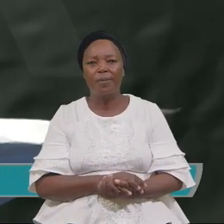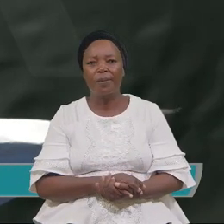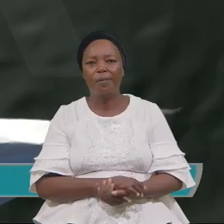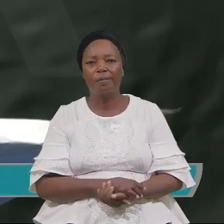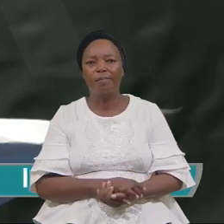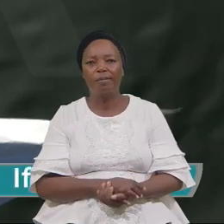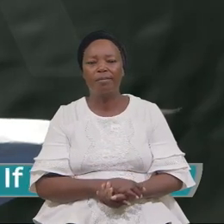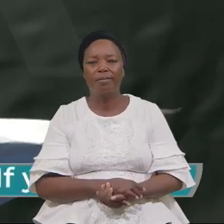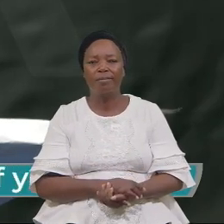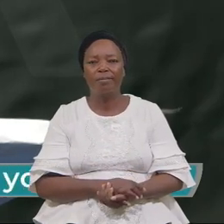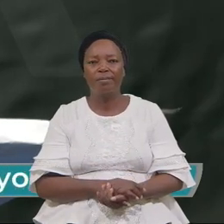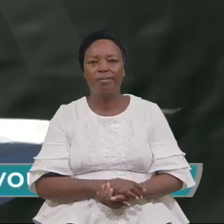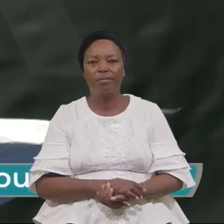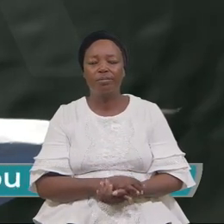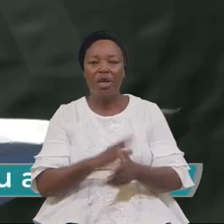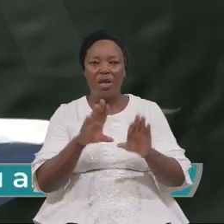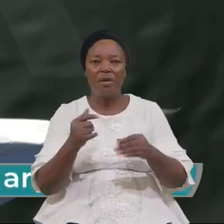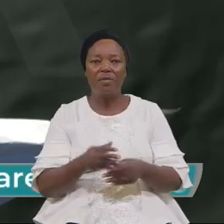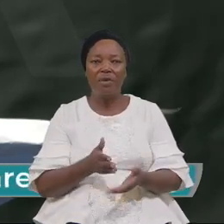Give your correct name,